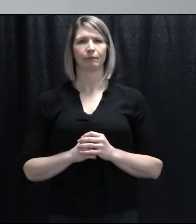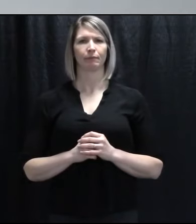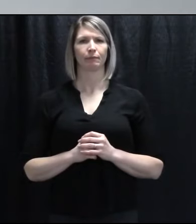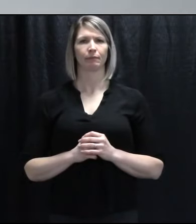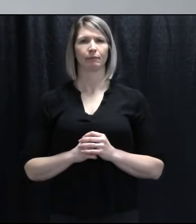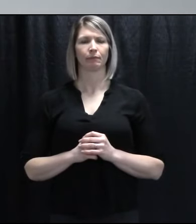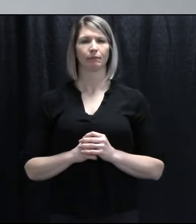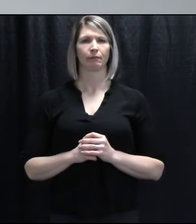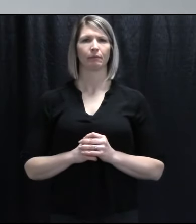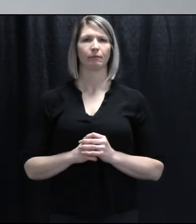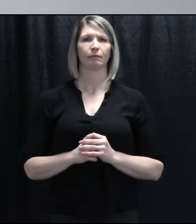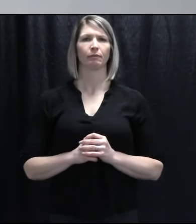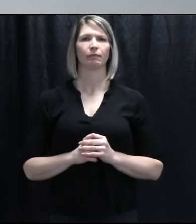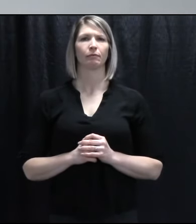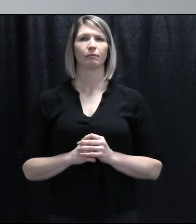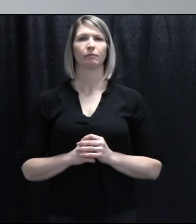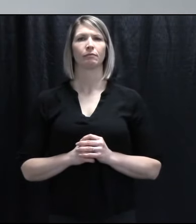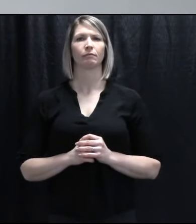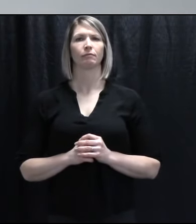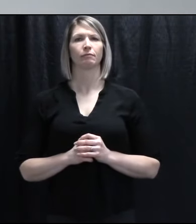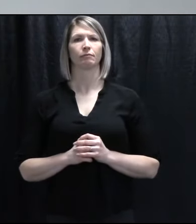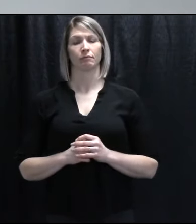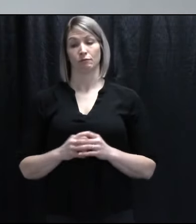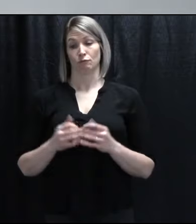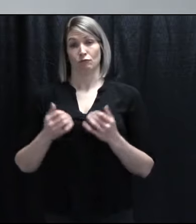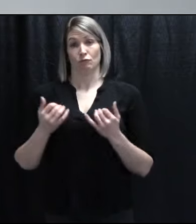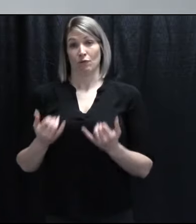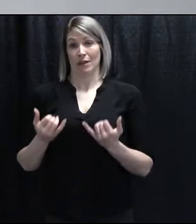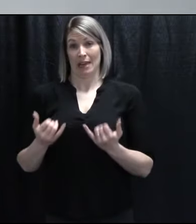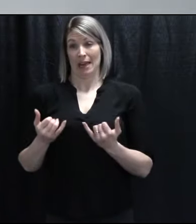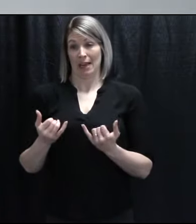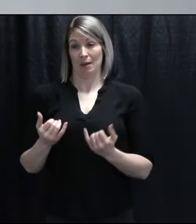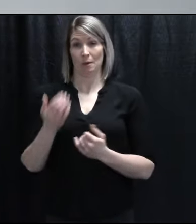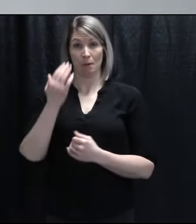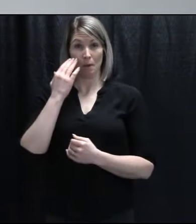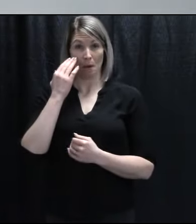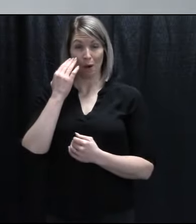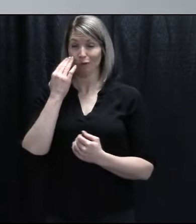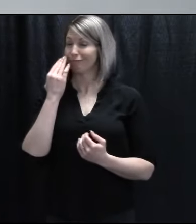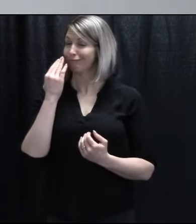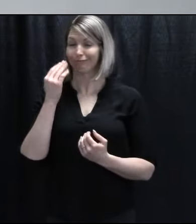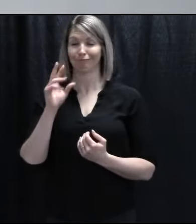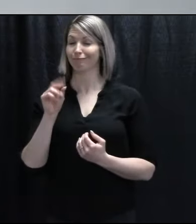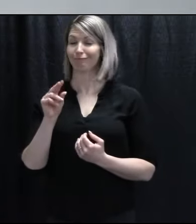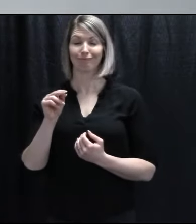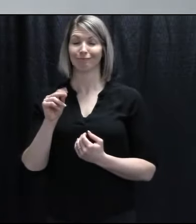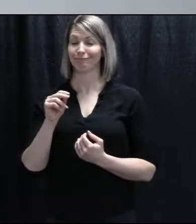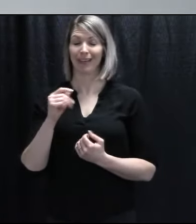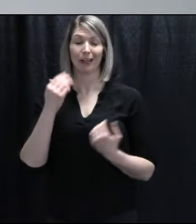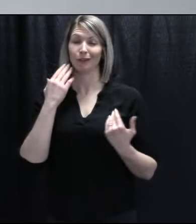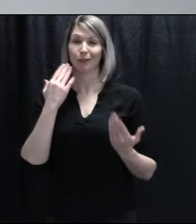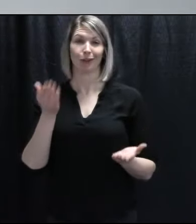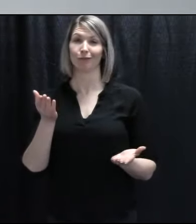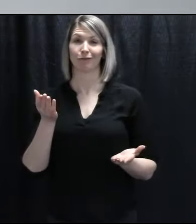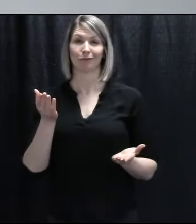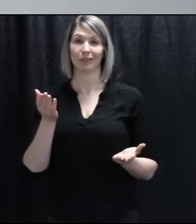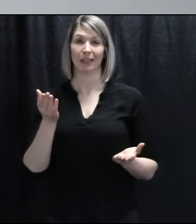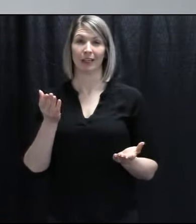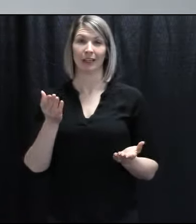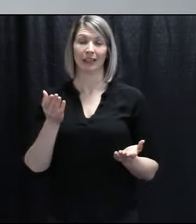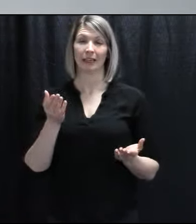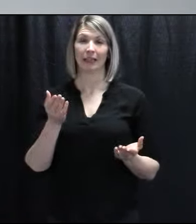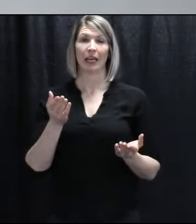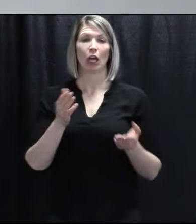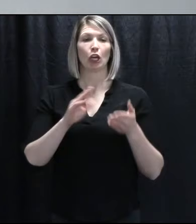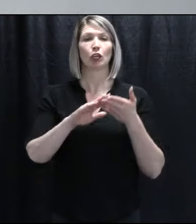So at the moment, I don't have that information. With most community spread, we